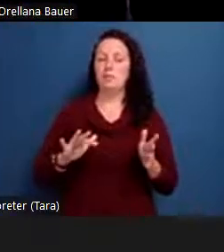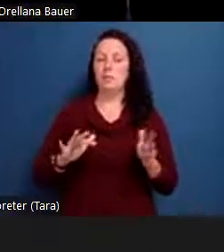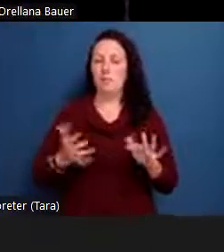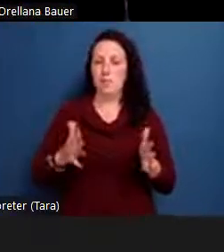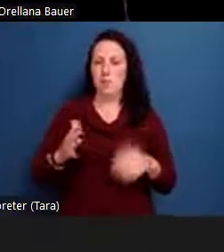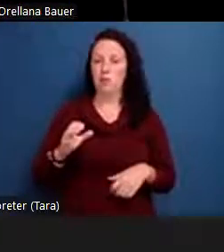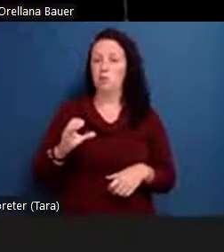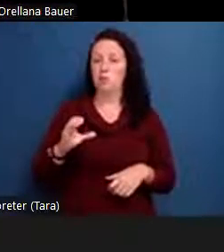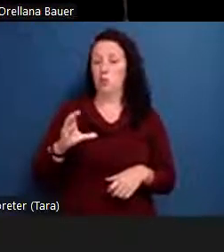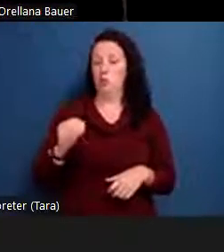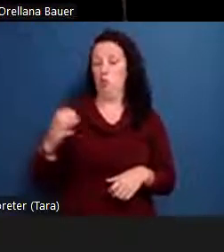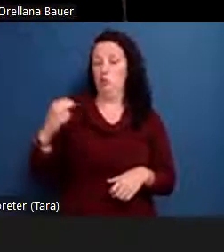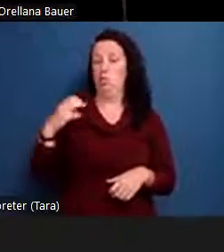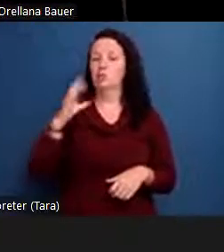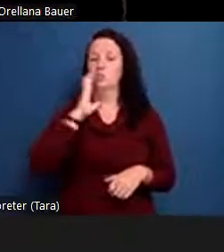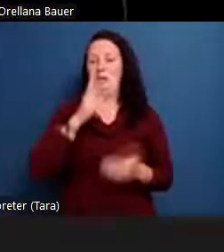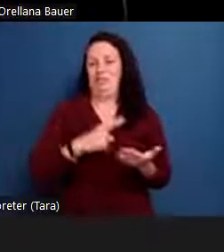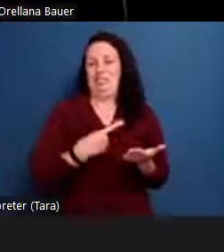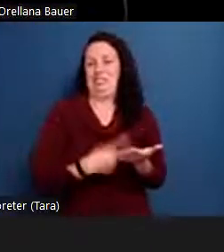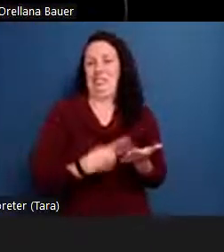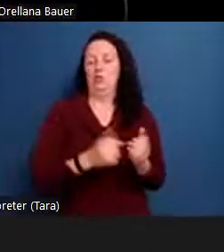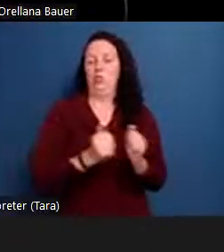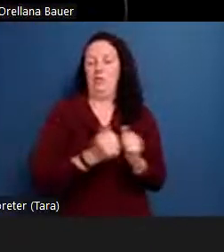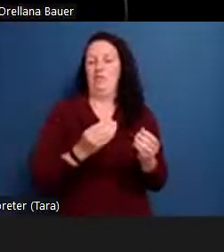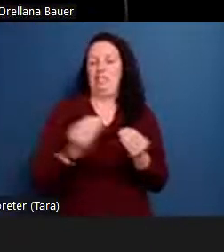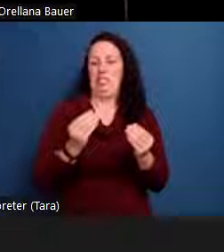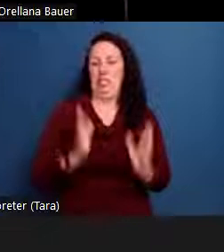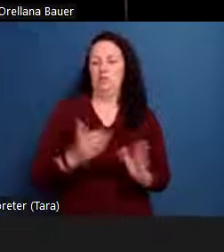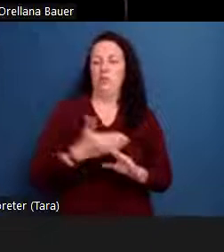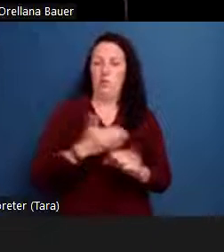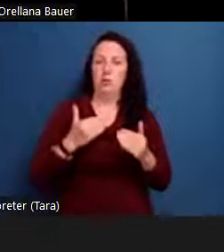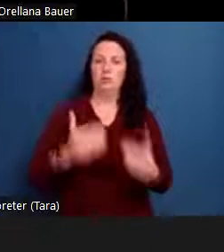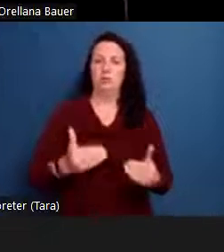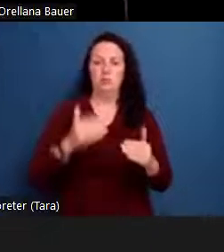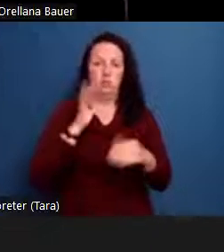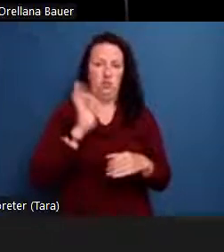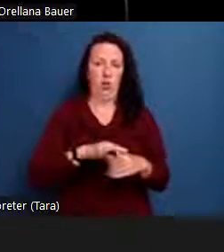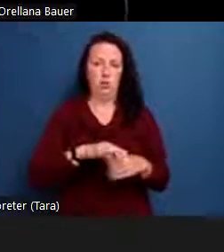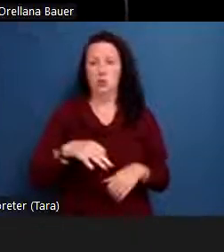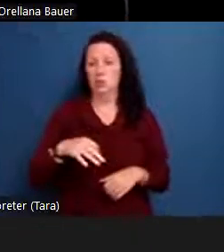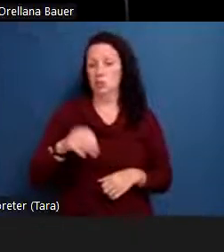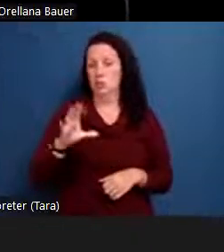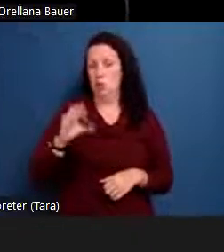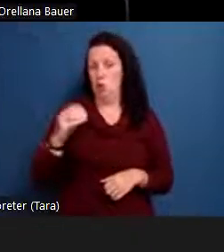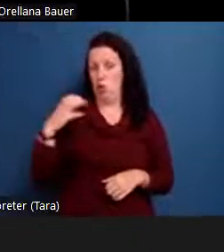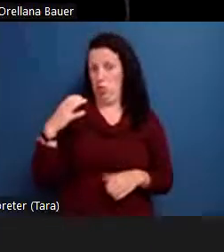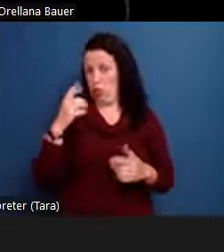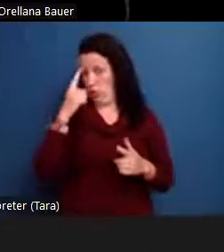Co-chairs will consult with facilitators before moving to a vote. So it's the co-chair's decision on whether or not you'd like to take that vote at this time.